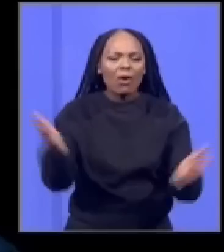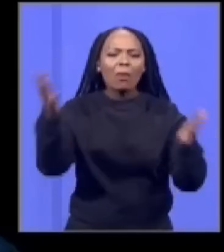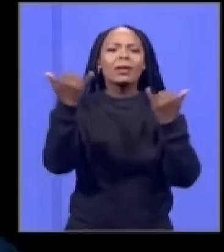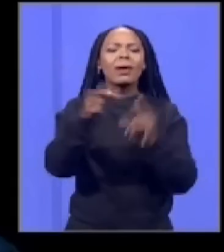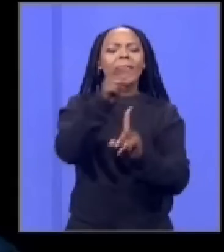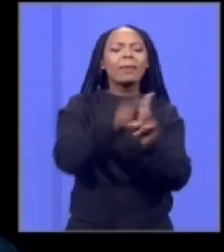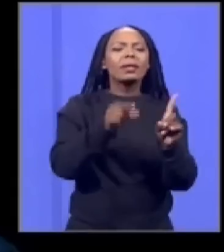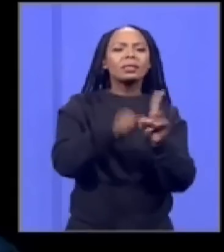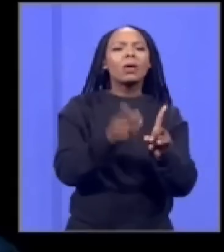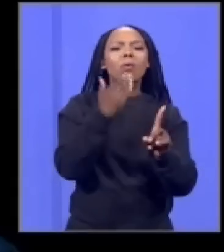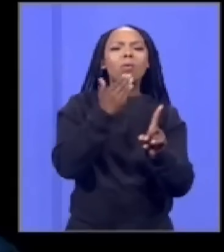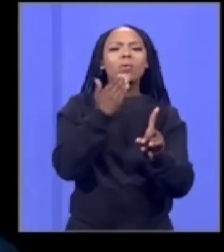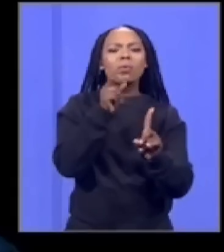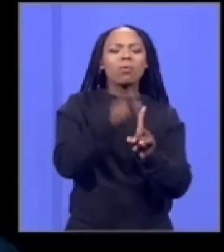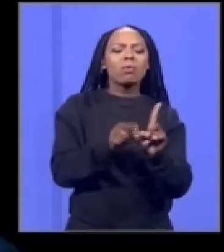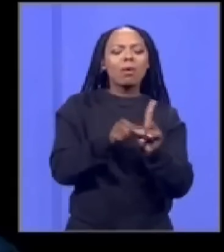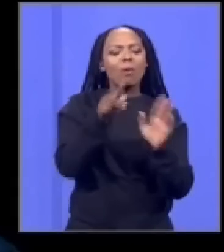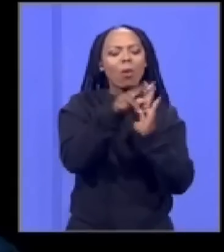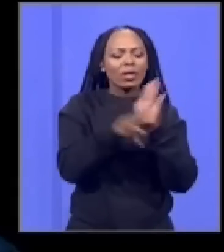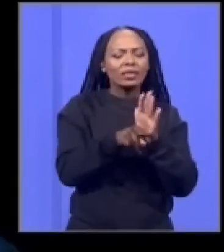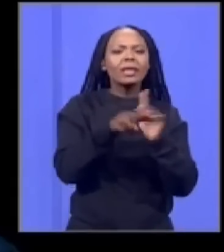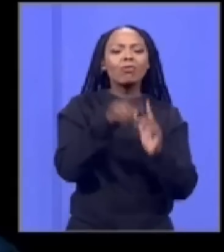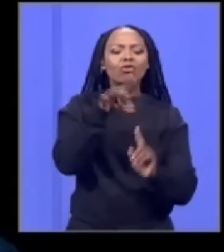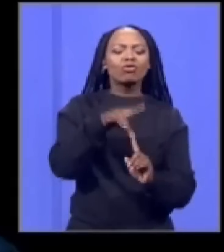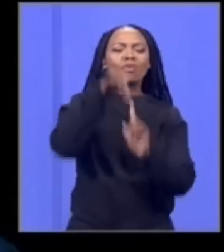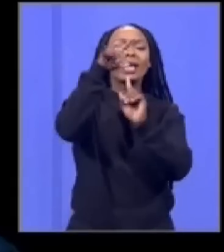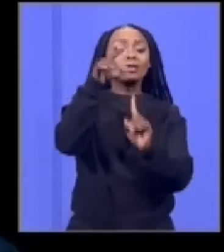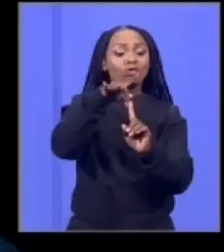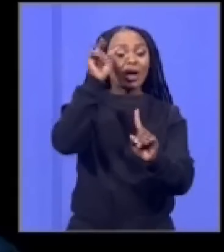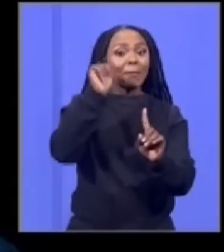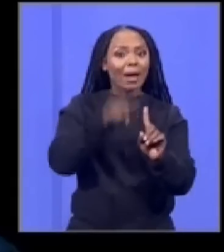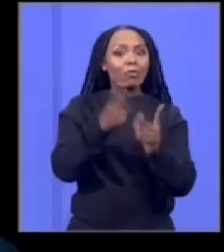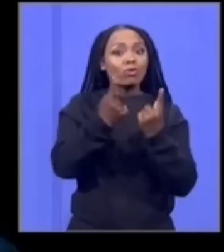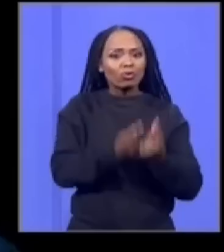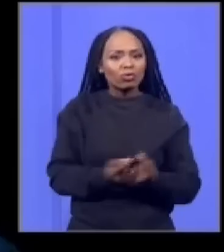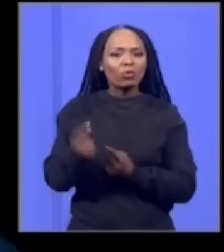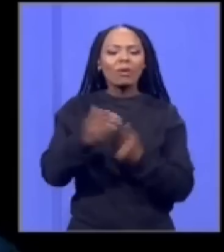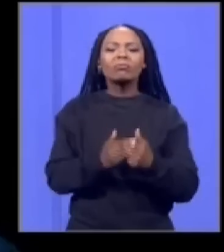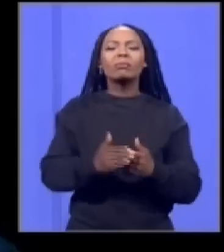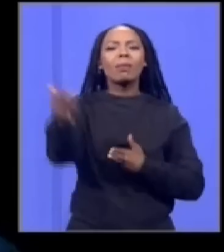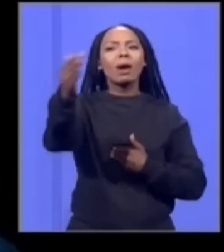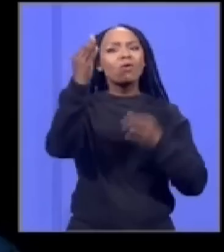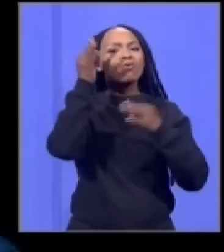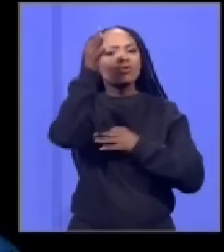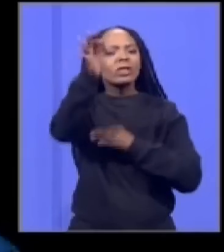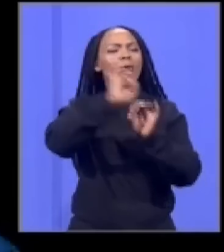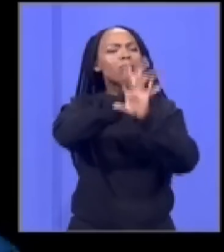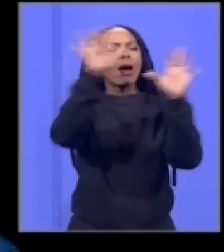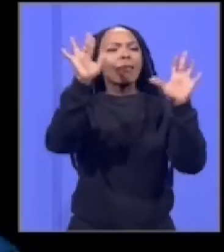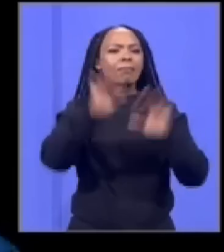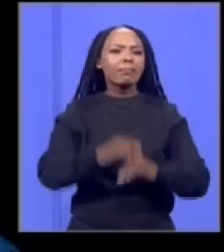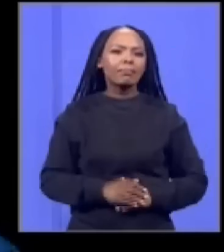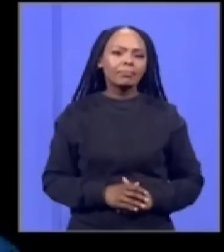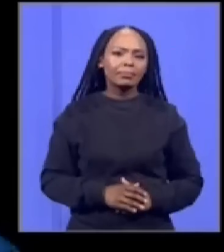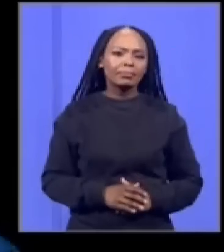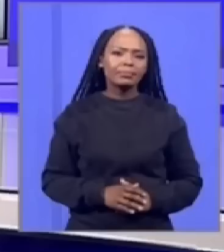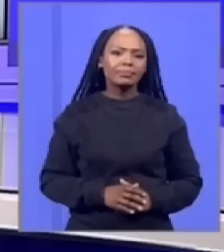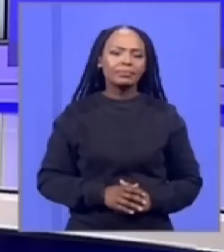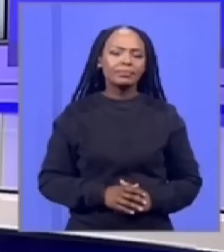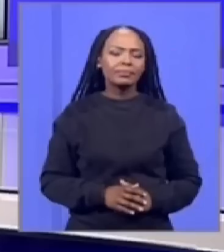candidates and their policies and make choices that will lead us toward a brighter future.